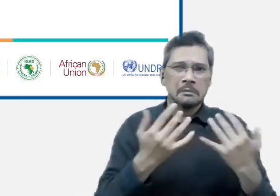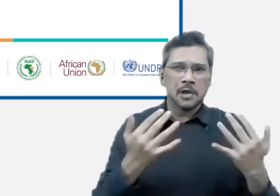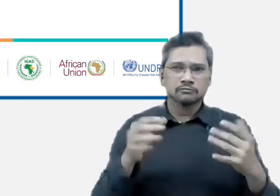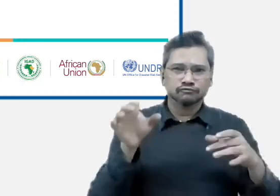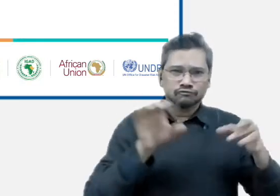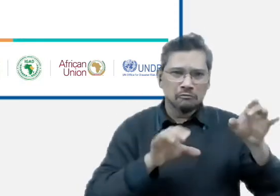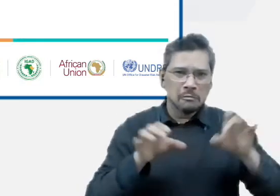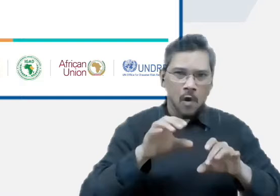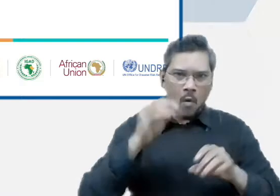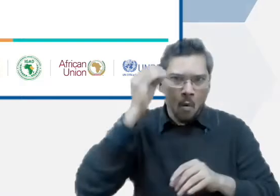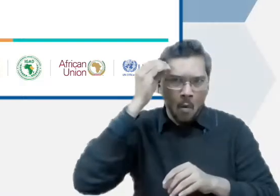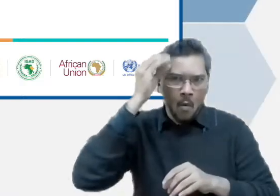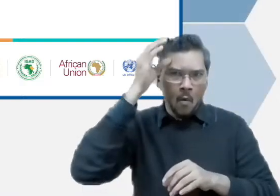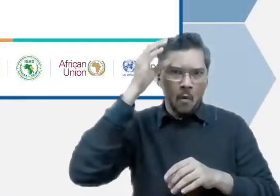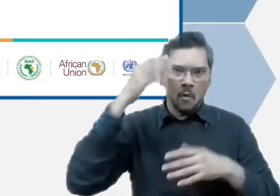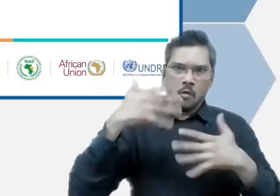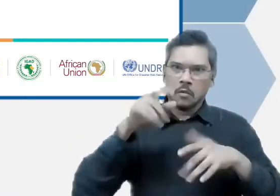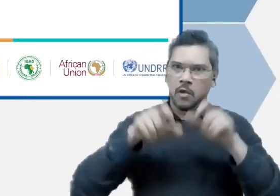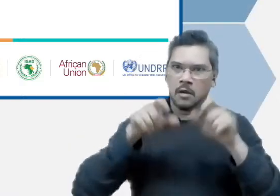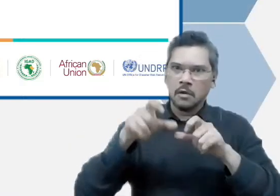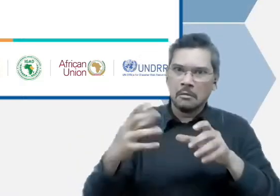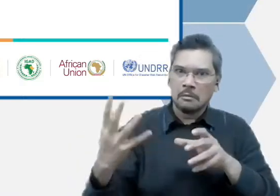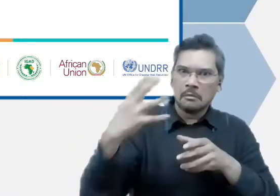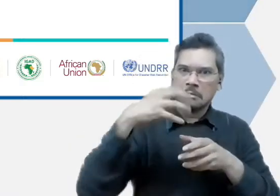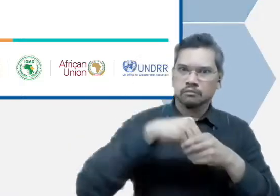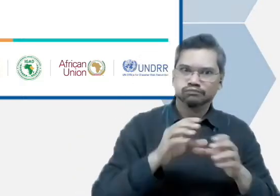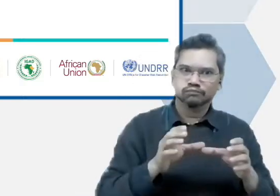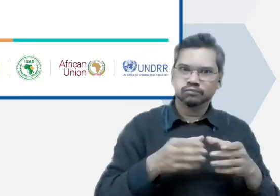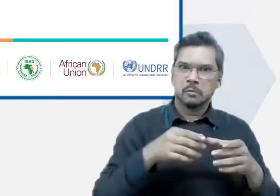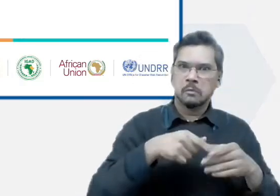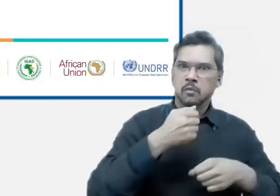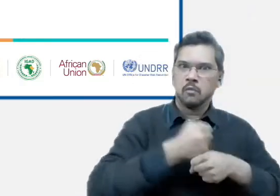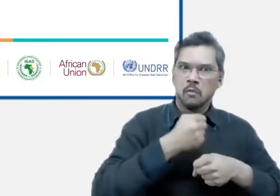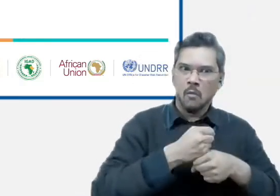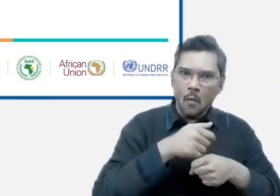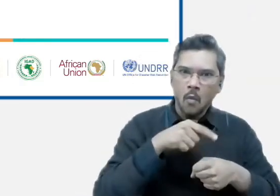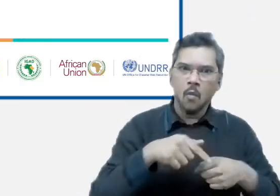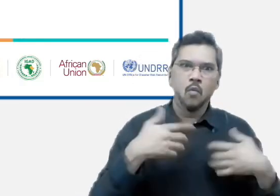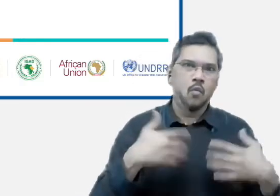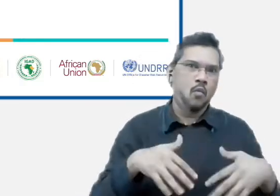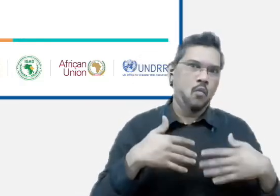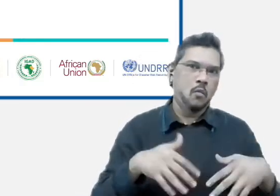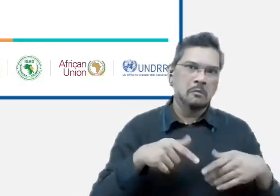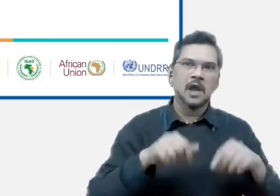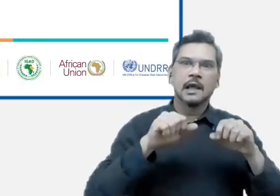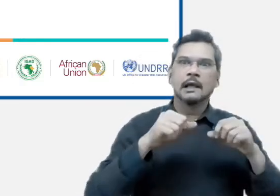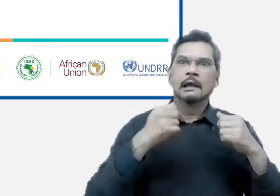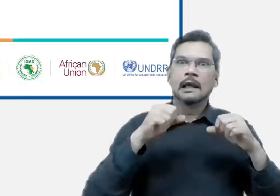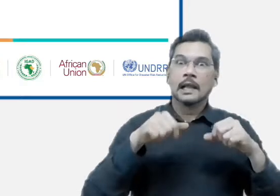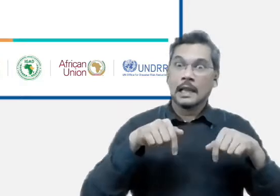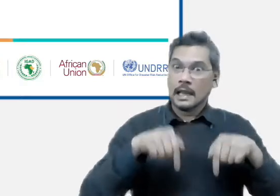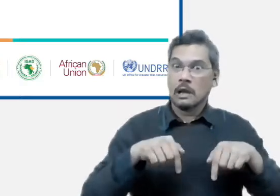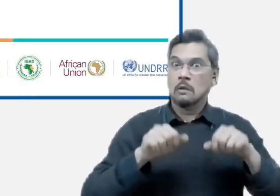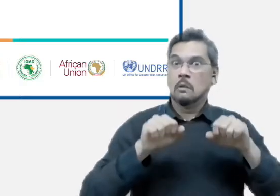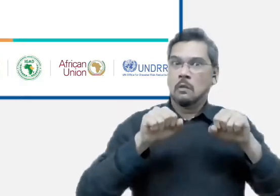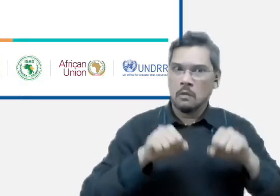landmark achievement for us to ensure that we narrow the gaps between science and implementation. And also a